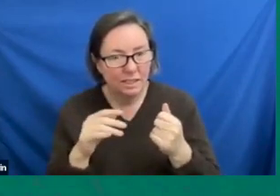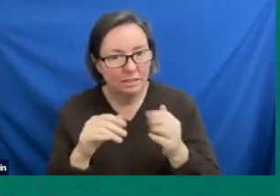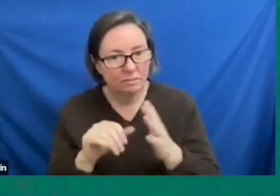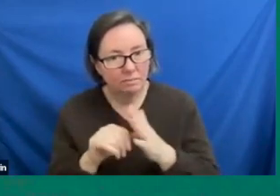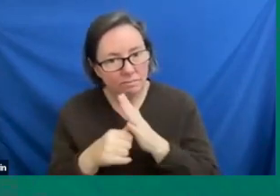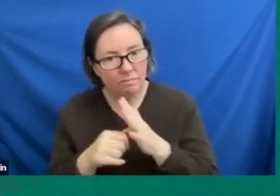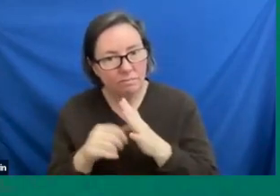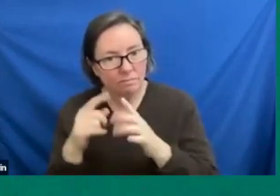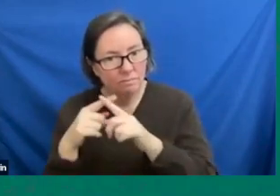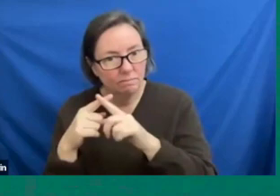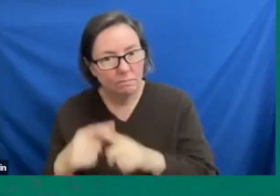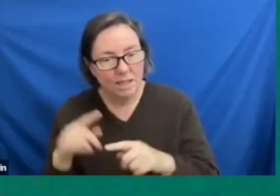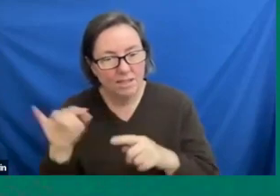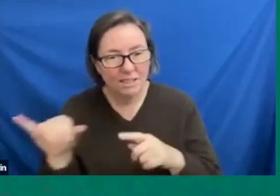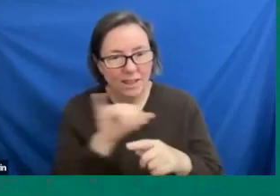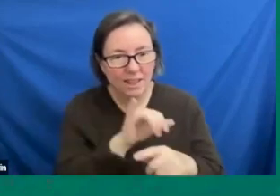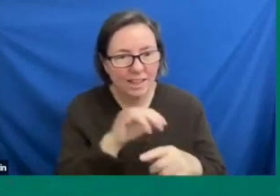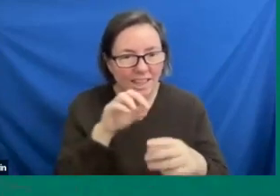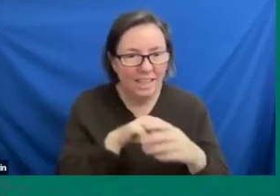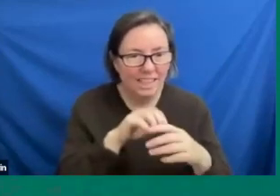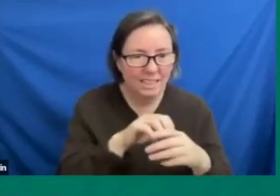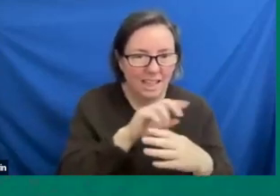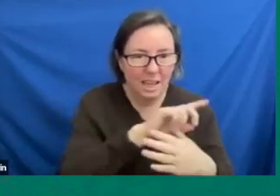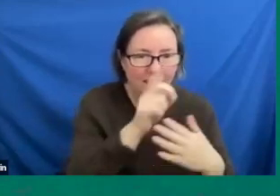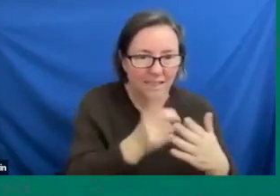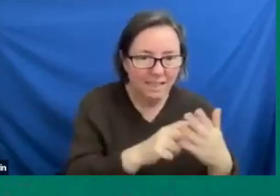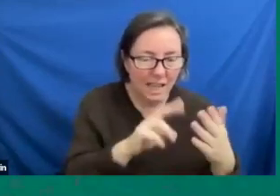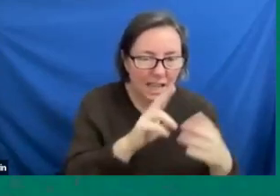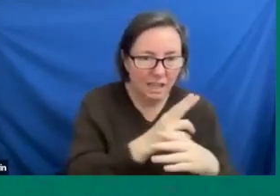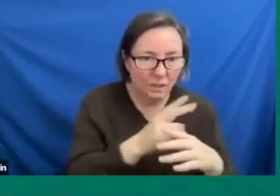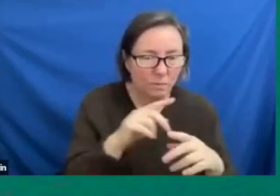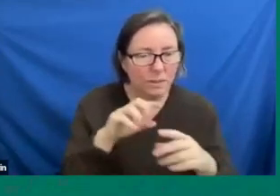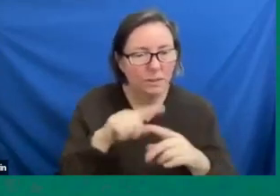the inside, design and use. And